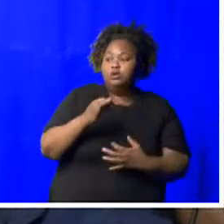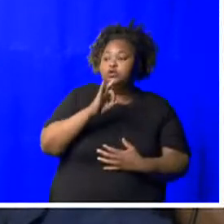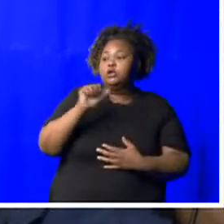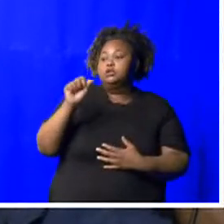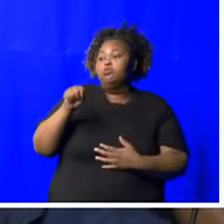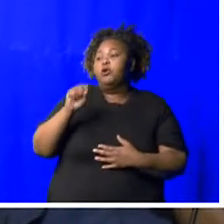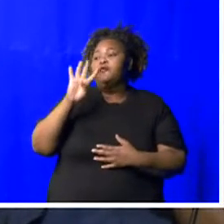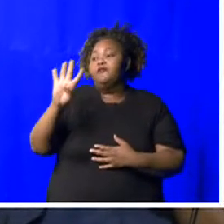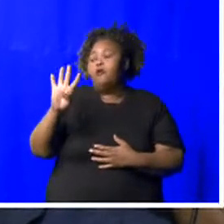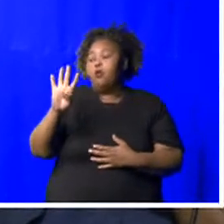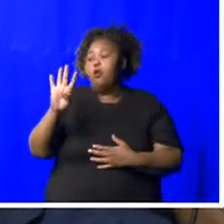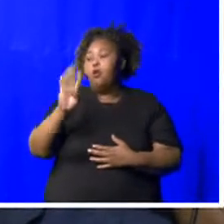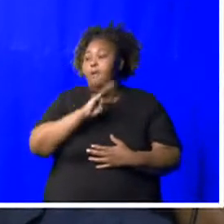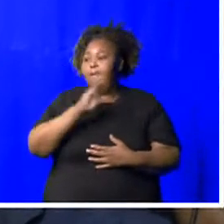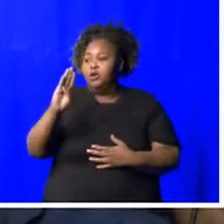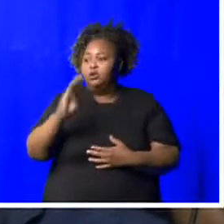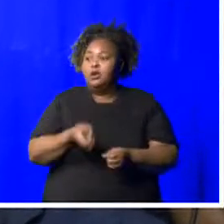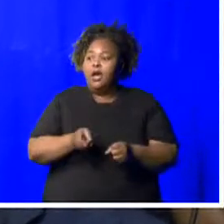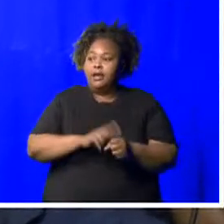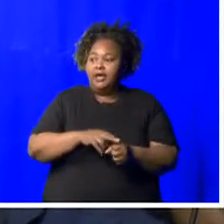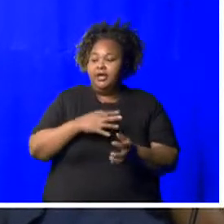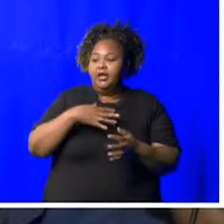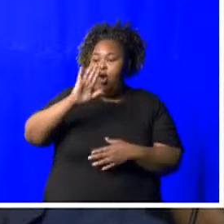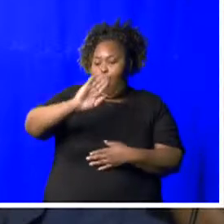emalangeni. Total expenditure,